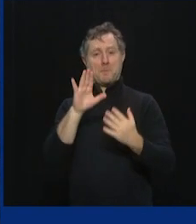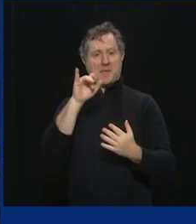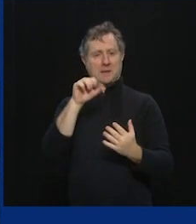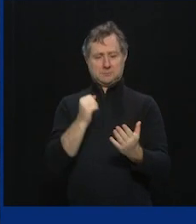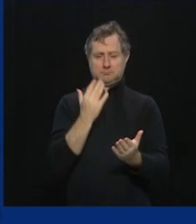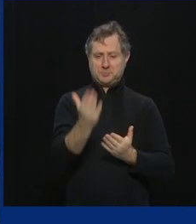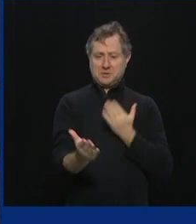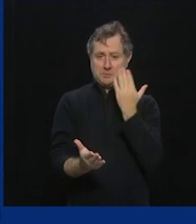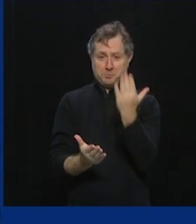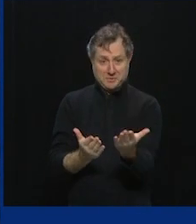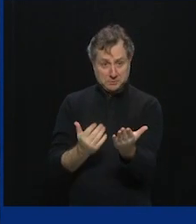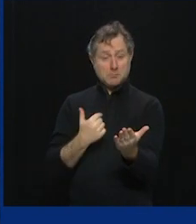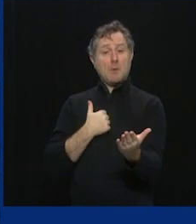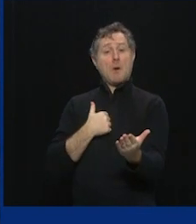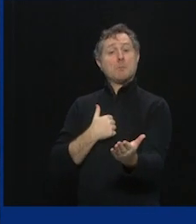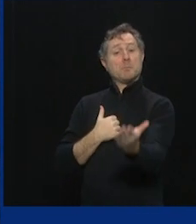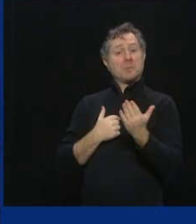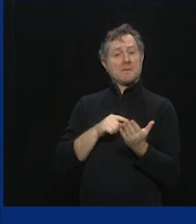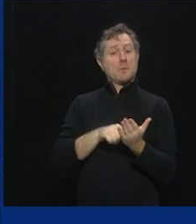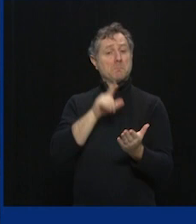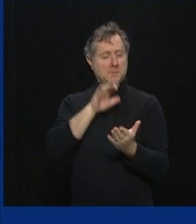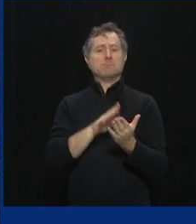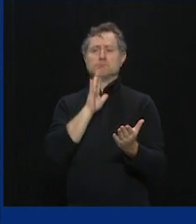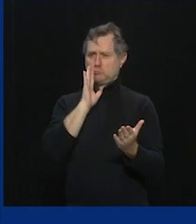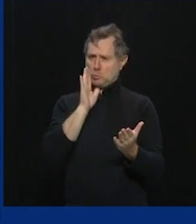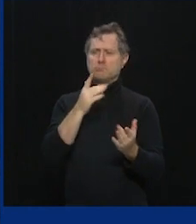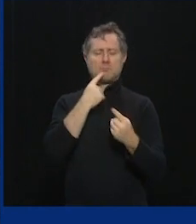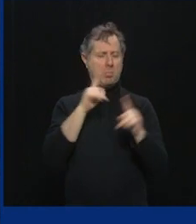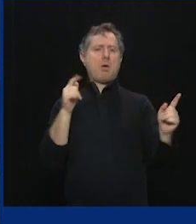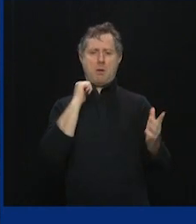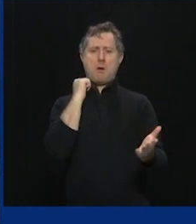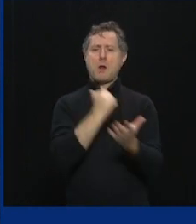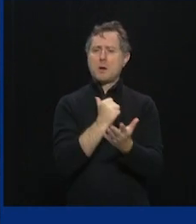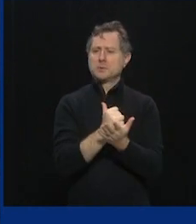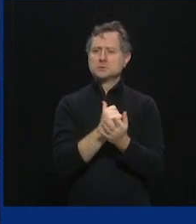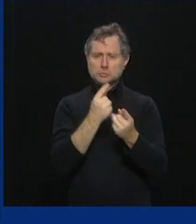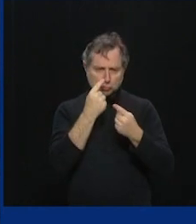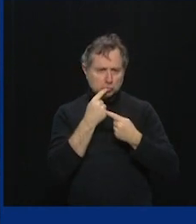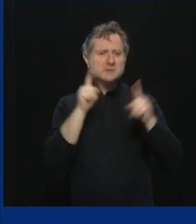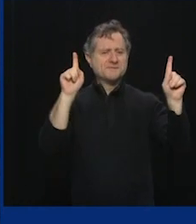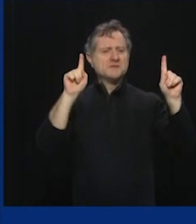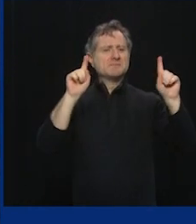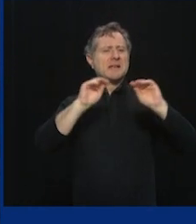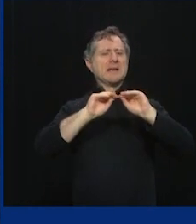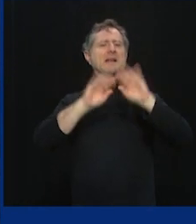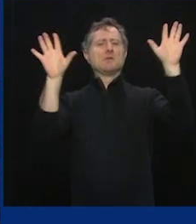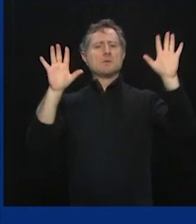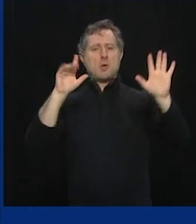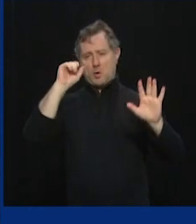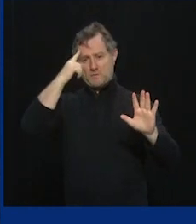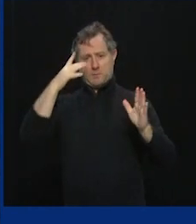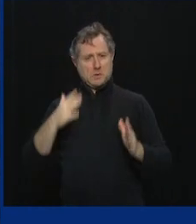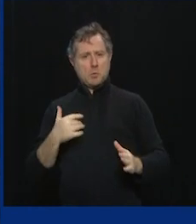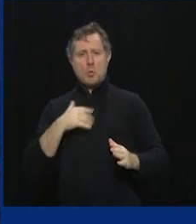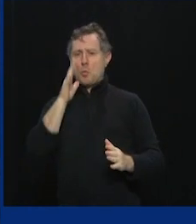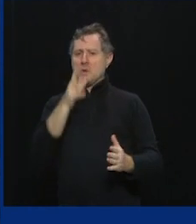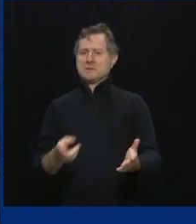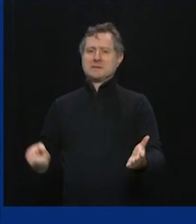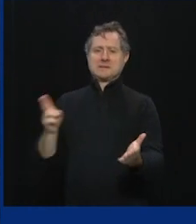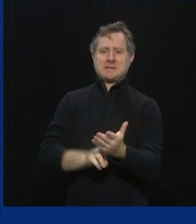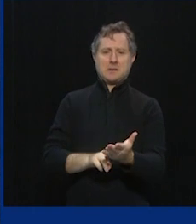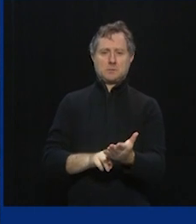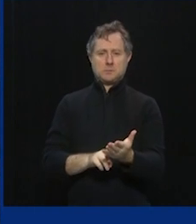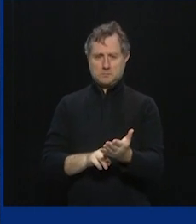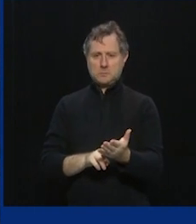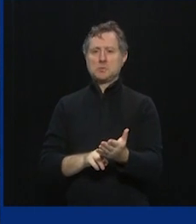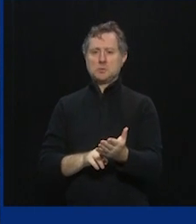will achieve that end partially, because there's many more facets to this. And I'm going to be signing legislation. Recording in progress. I'll be